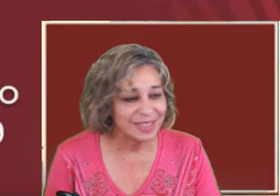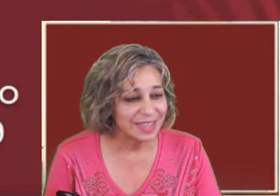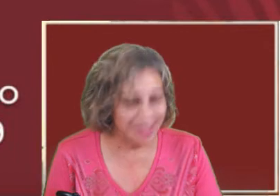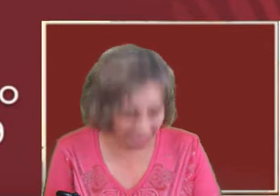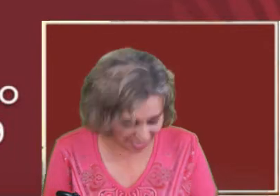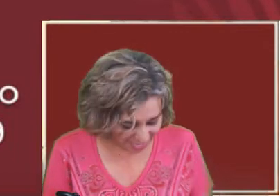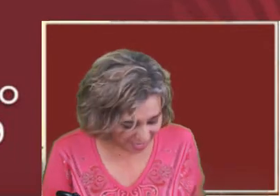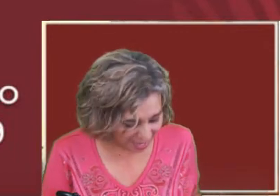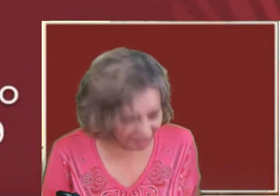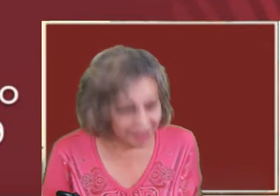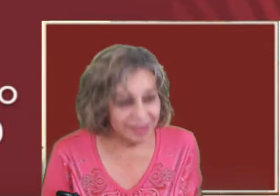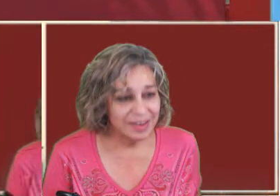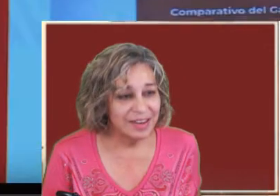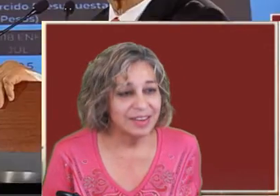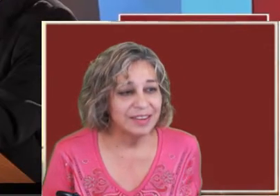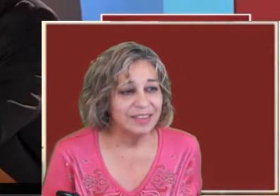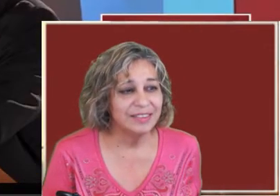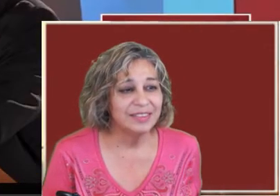business.